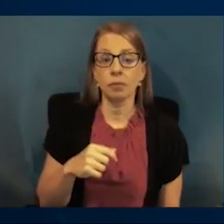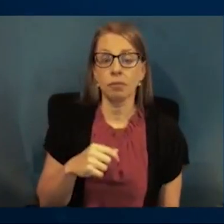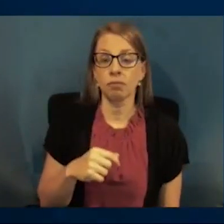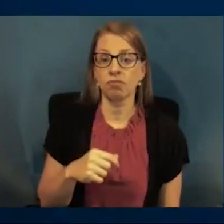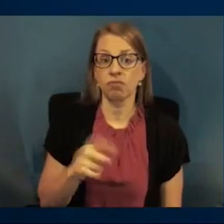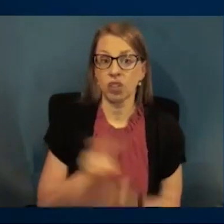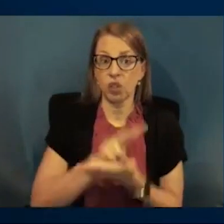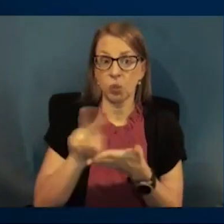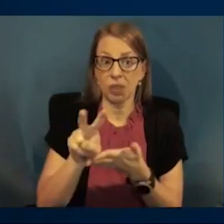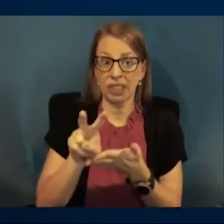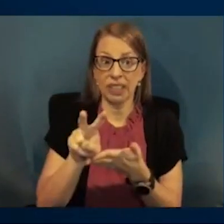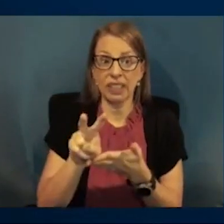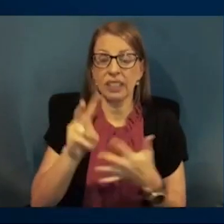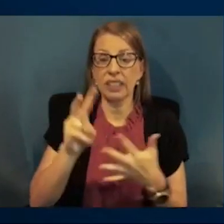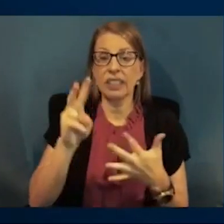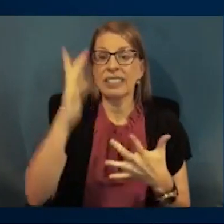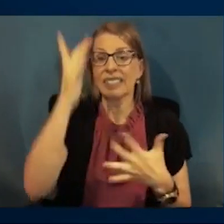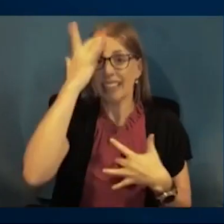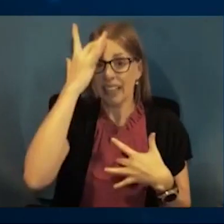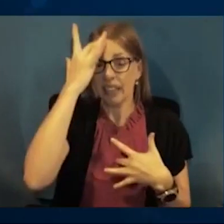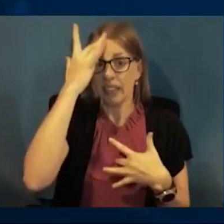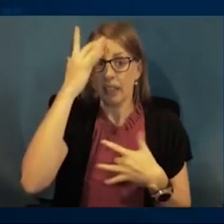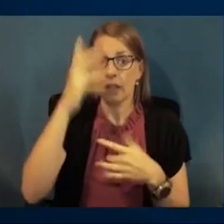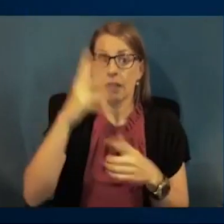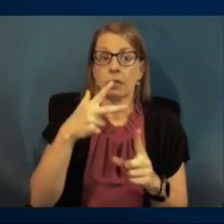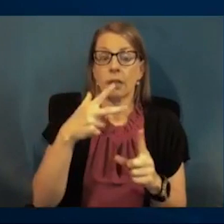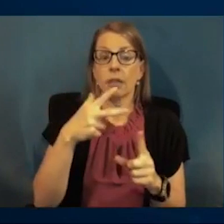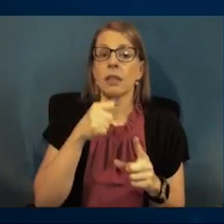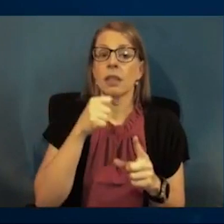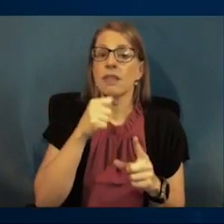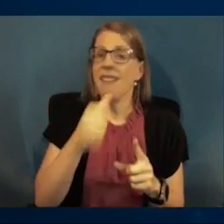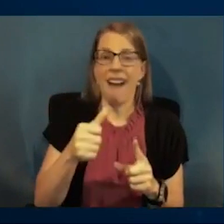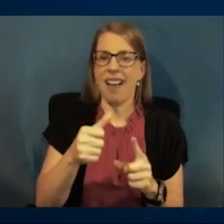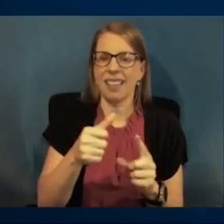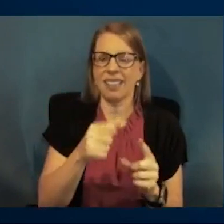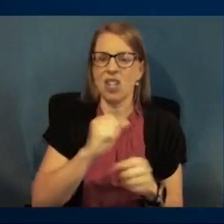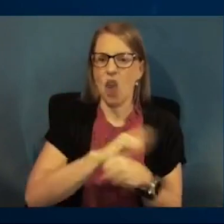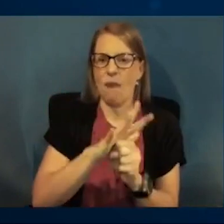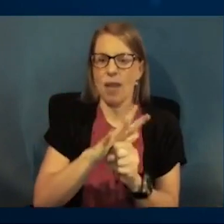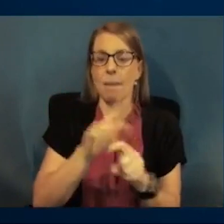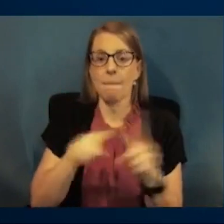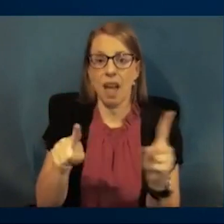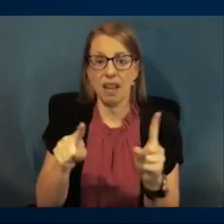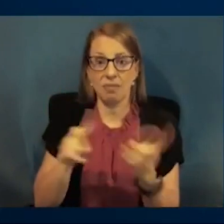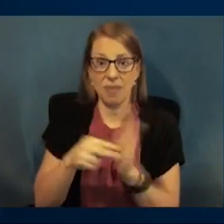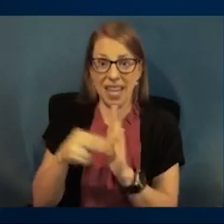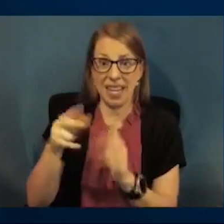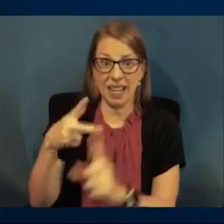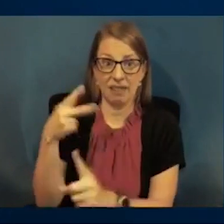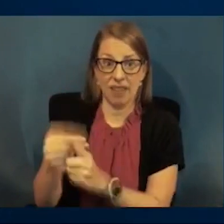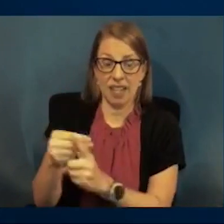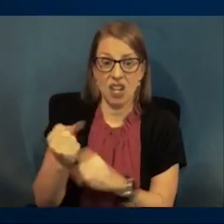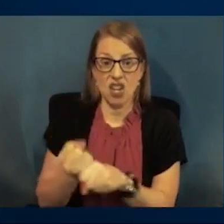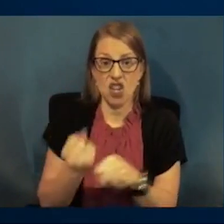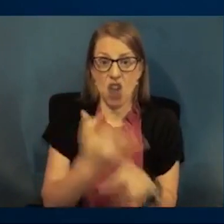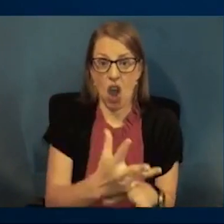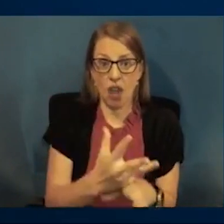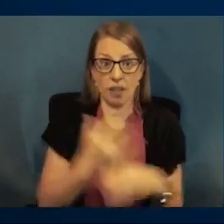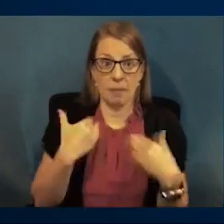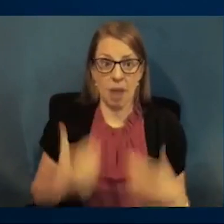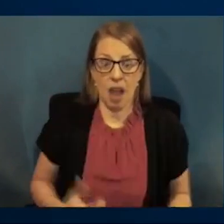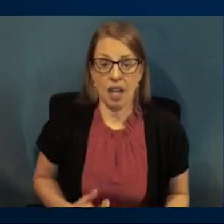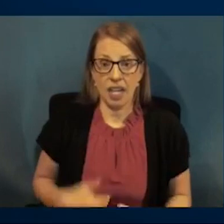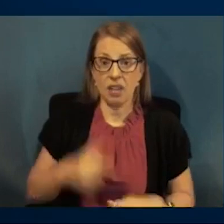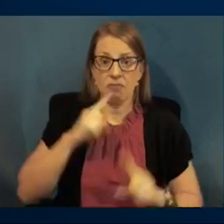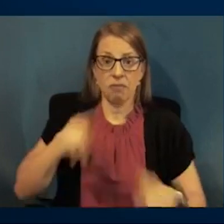ever get sick. Could the vaccine be playing a part in immune responses to other viruses? No, that's not what happened. I